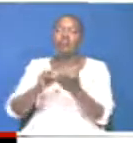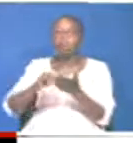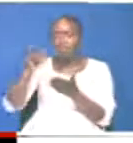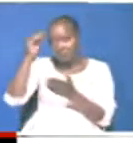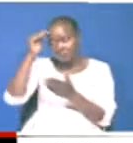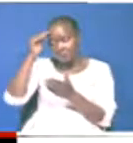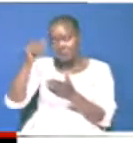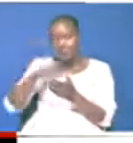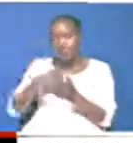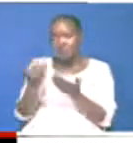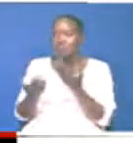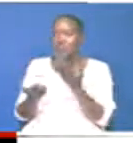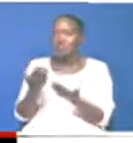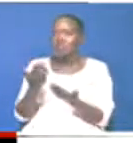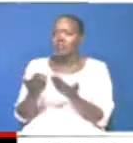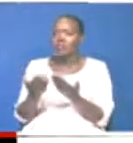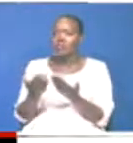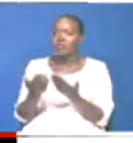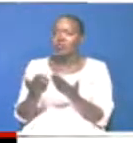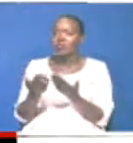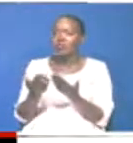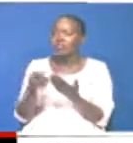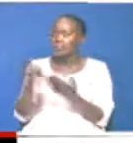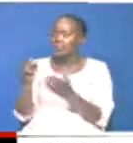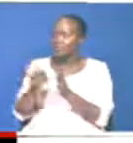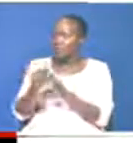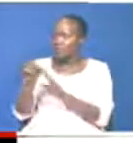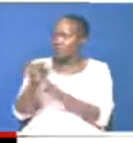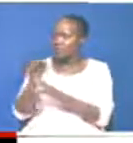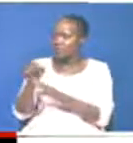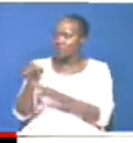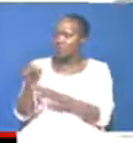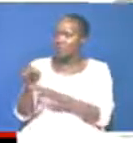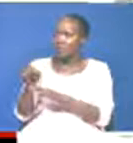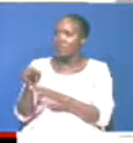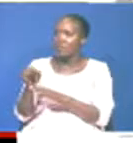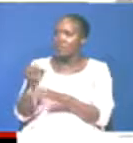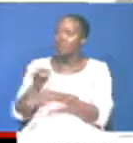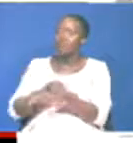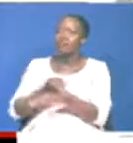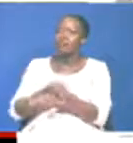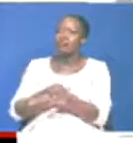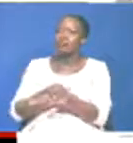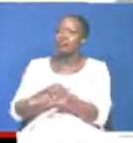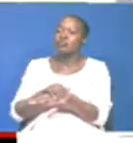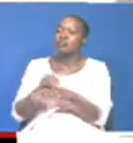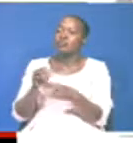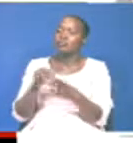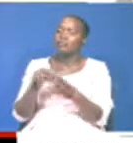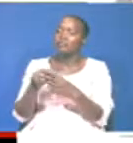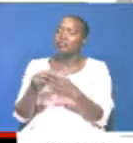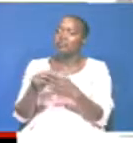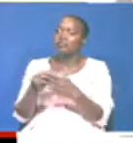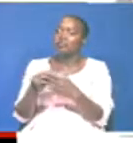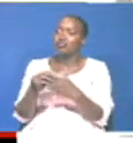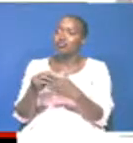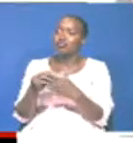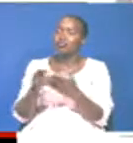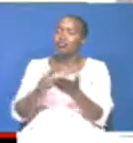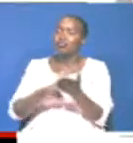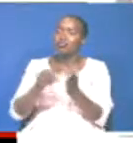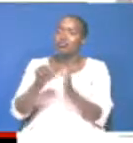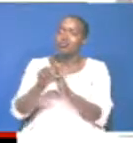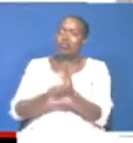either do that particular subject in literature because I was very good in literature. Mm-hmm. I wanted to repeat that particular subject and